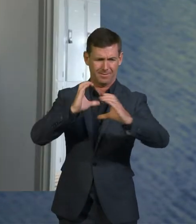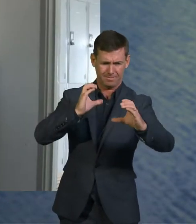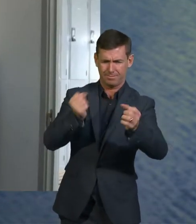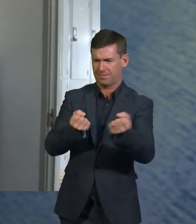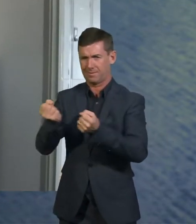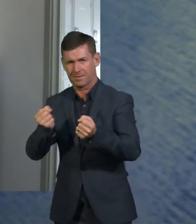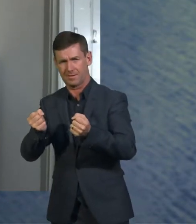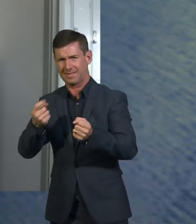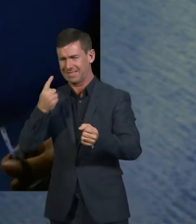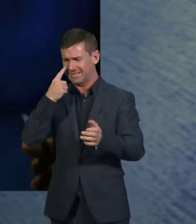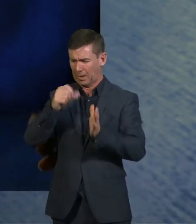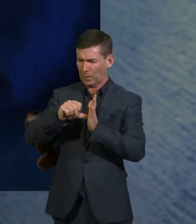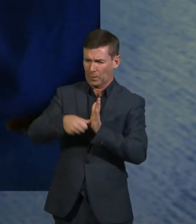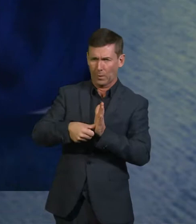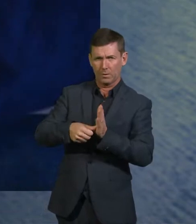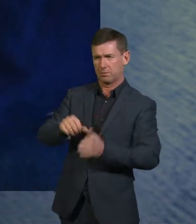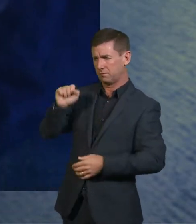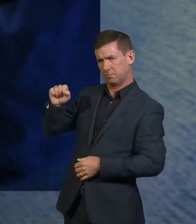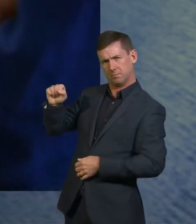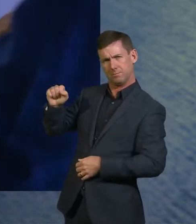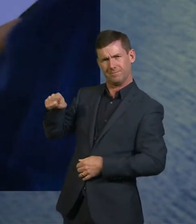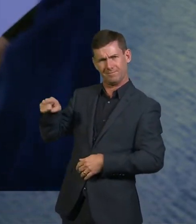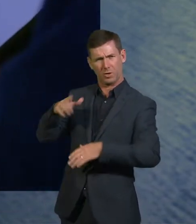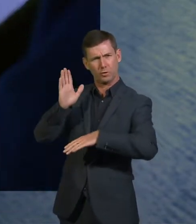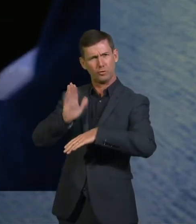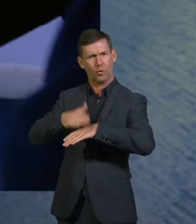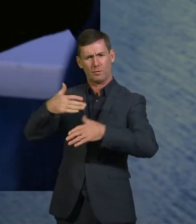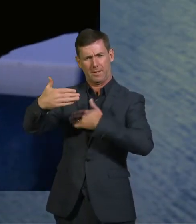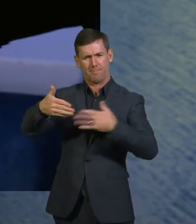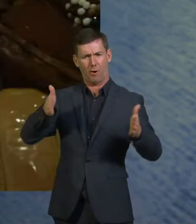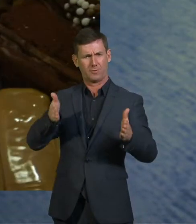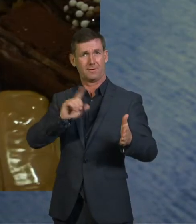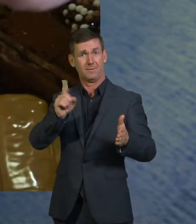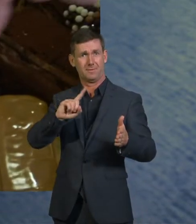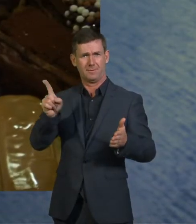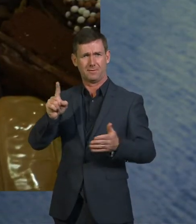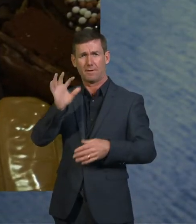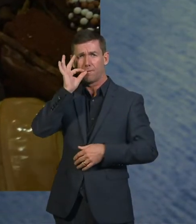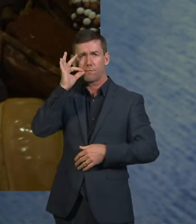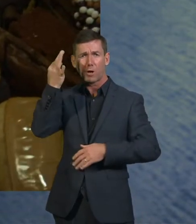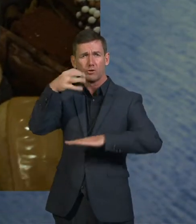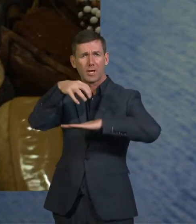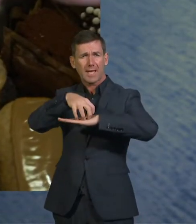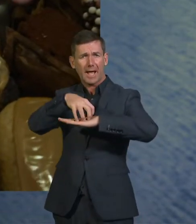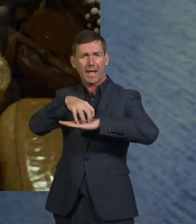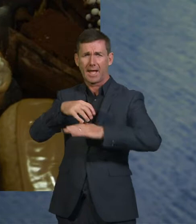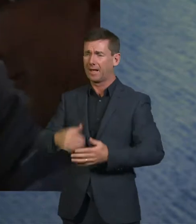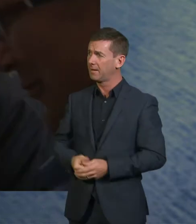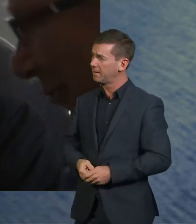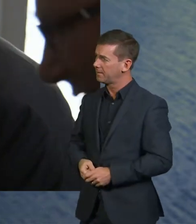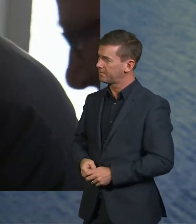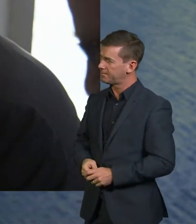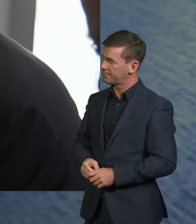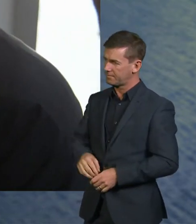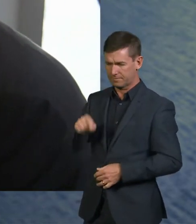passenger allocator Didier Burdin and his naughty box of French cakes. This one is called Calais. It's